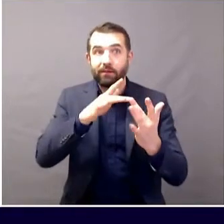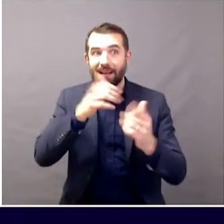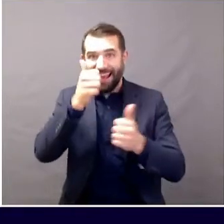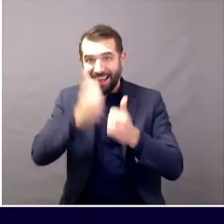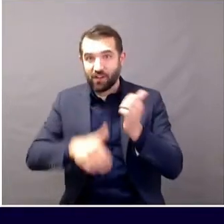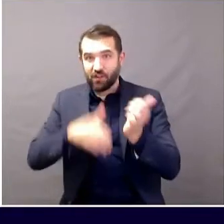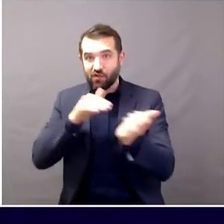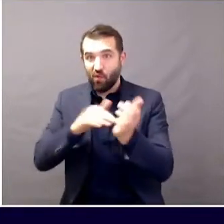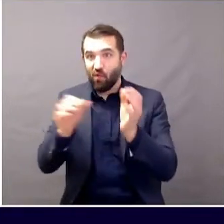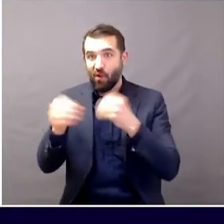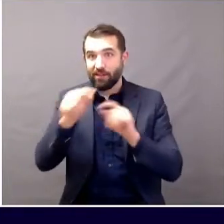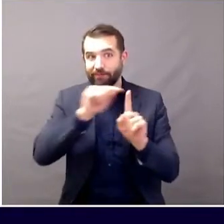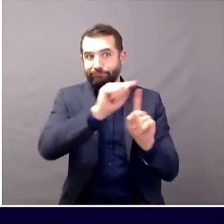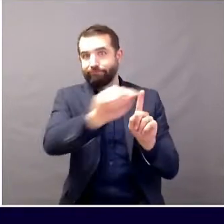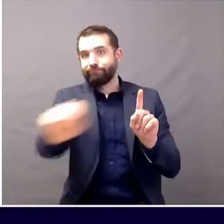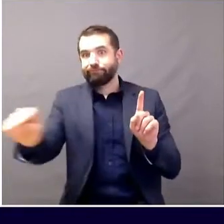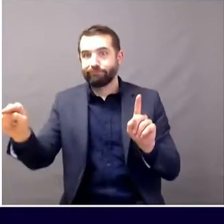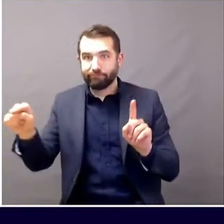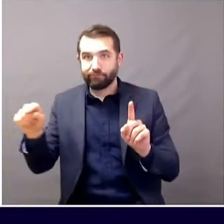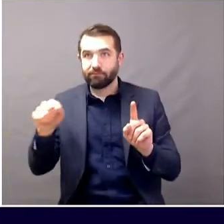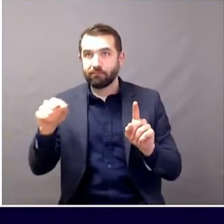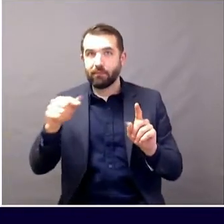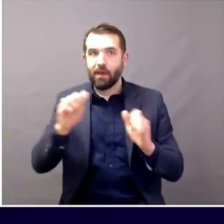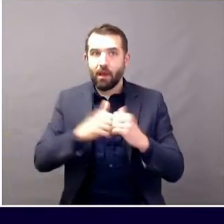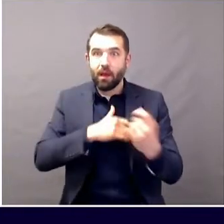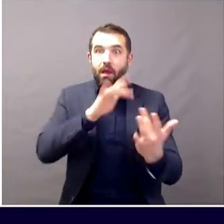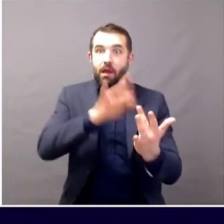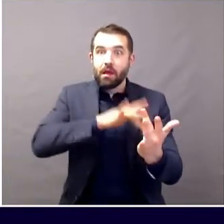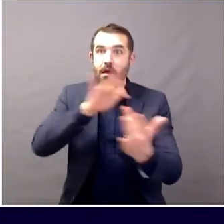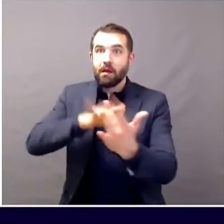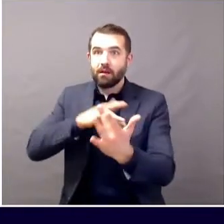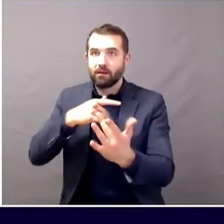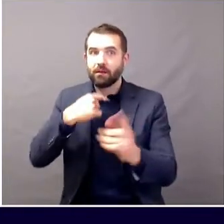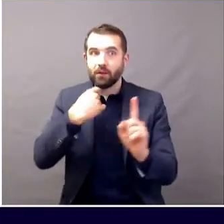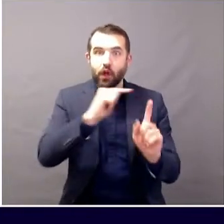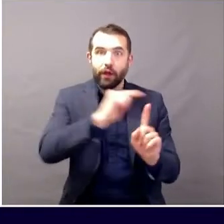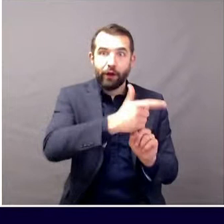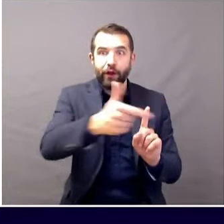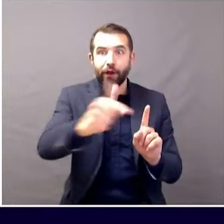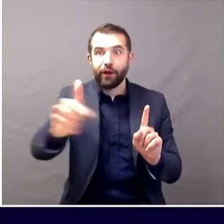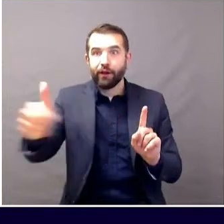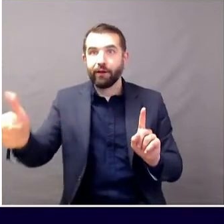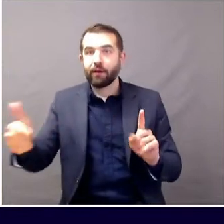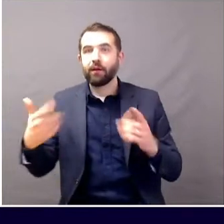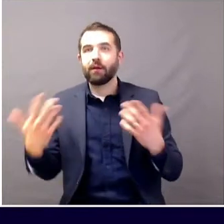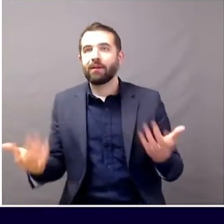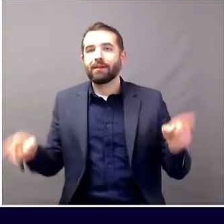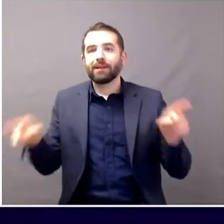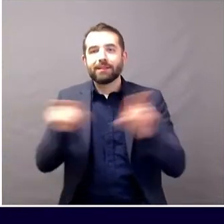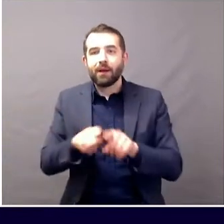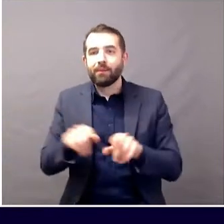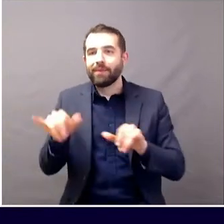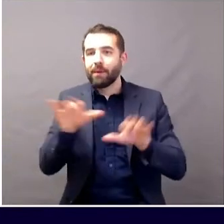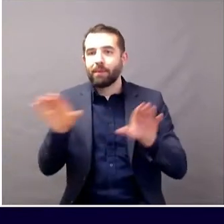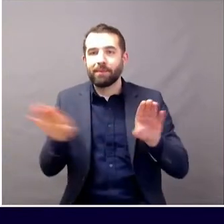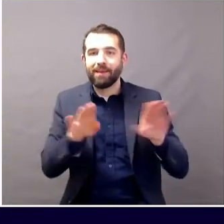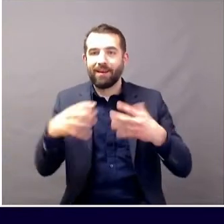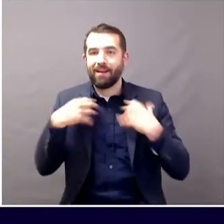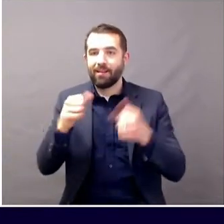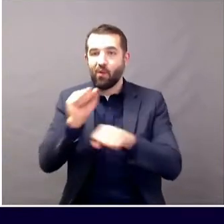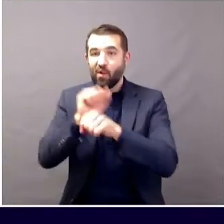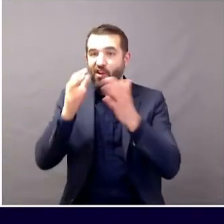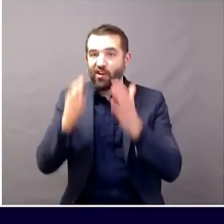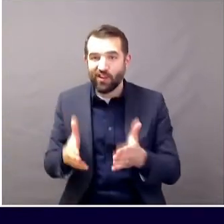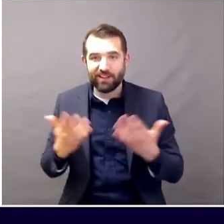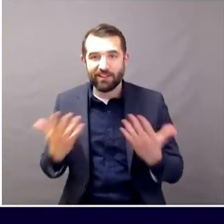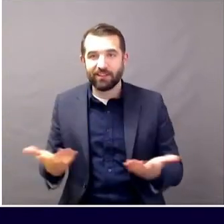sort of traditional like primary care physicians about behavioral health workers, kind of that whole group in the healthcare